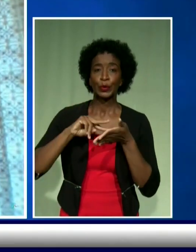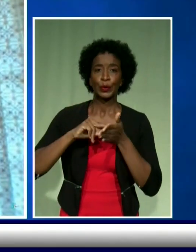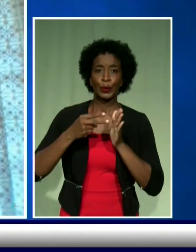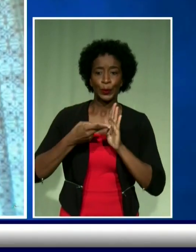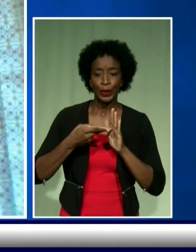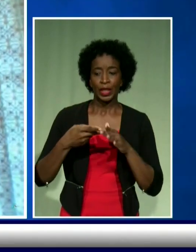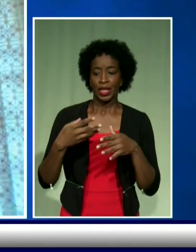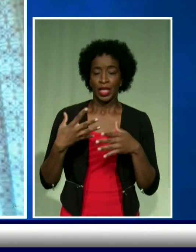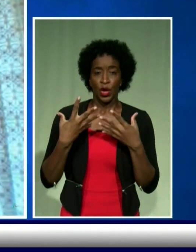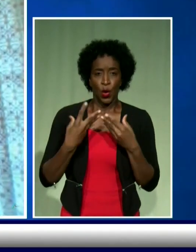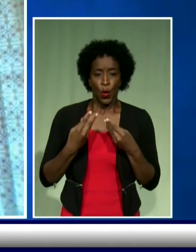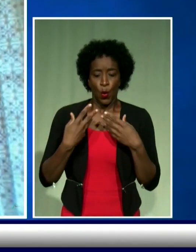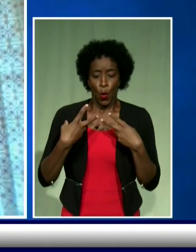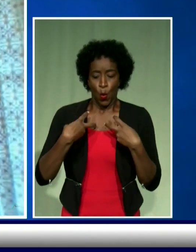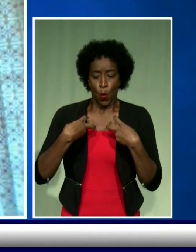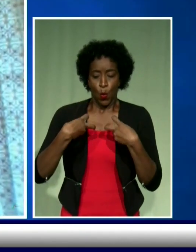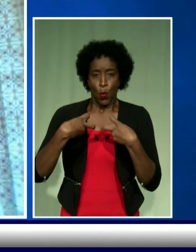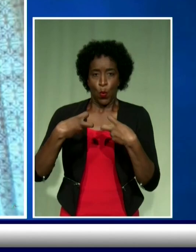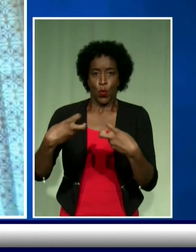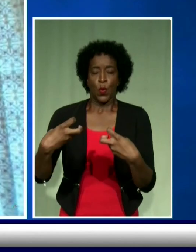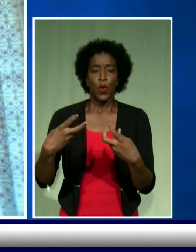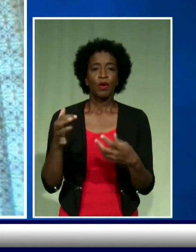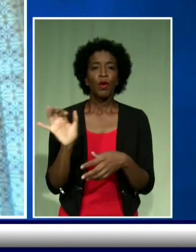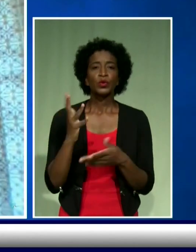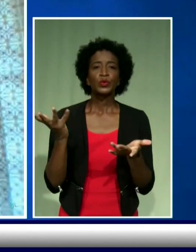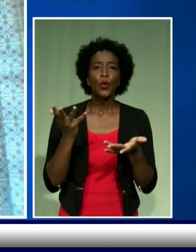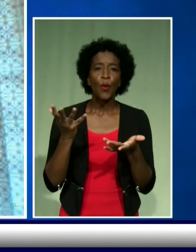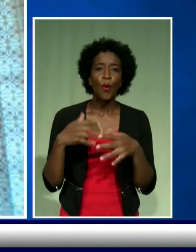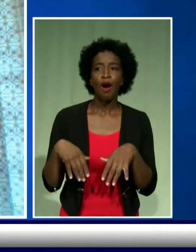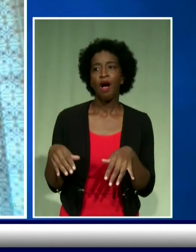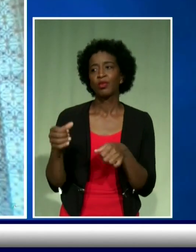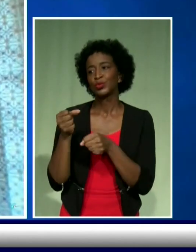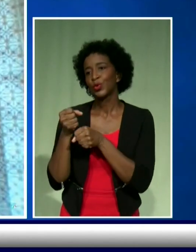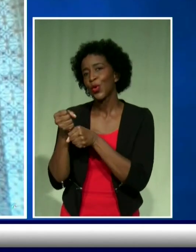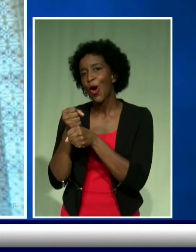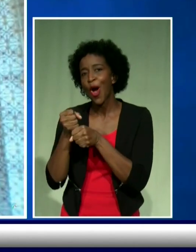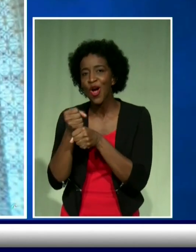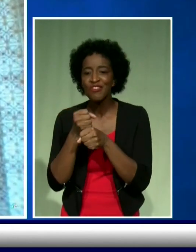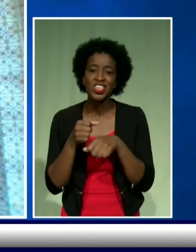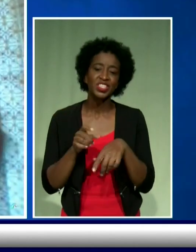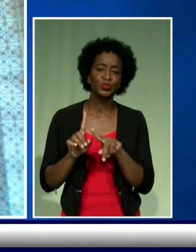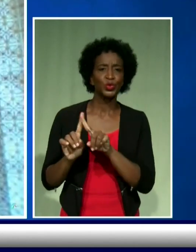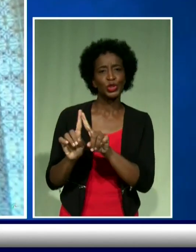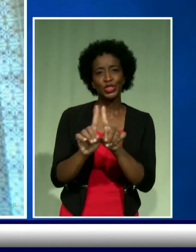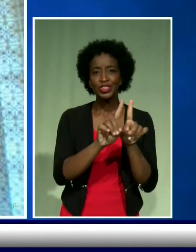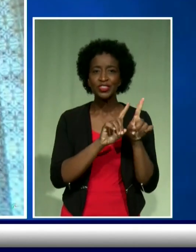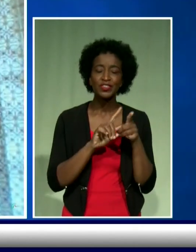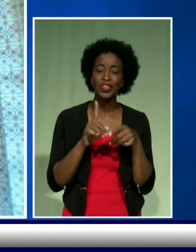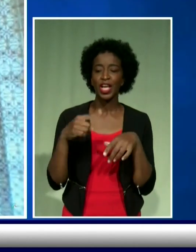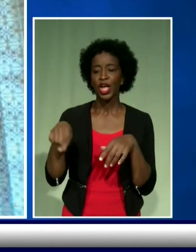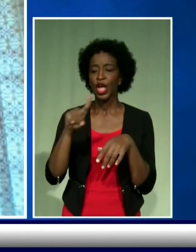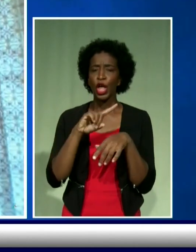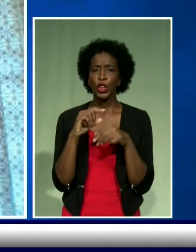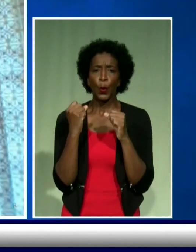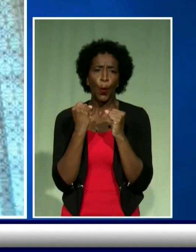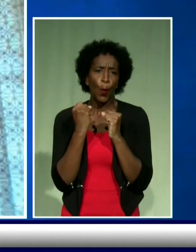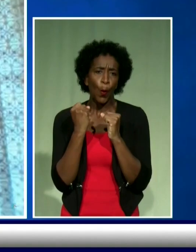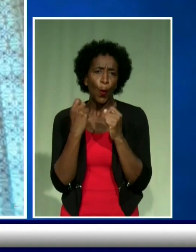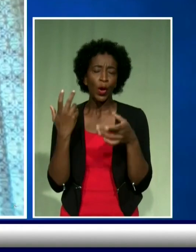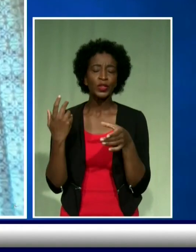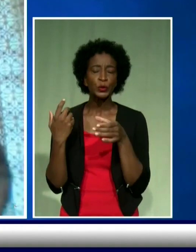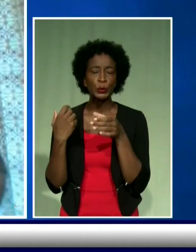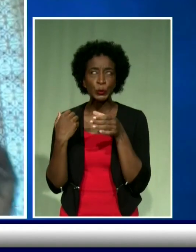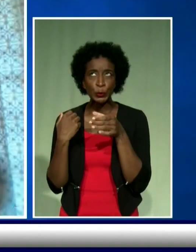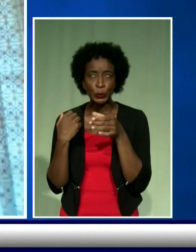caffeine, yes. So you add coffees and those nice mochas and all those wonderful things. They might be cold, they might be feeling they might feel good for